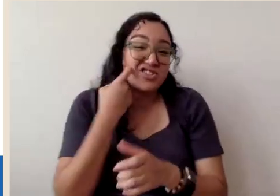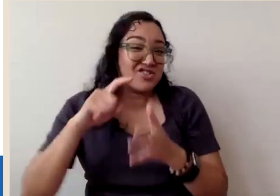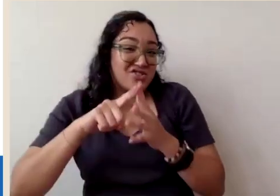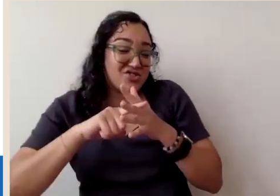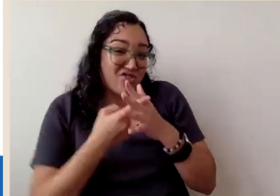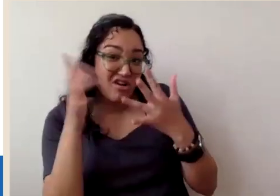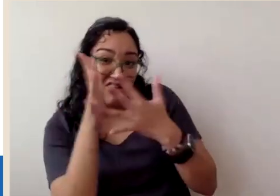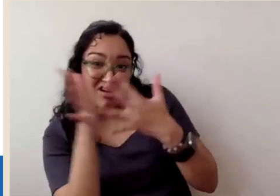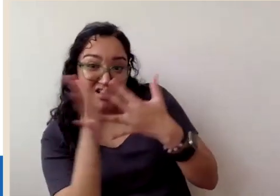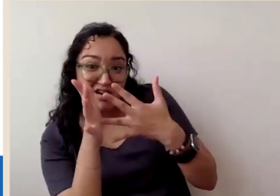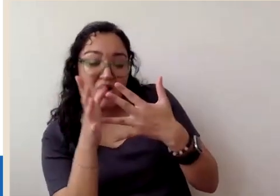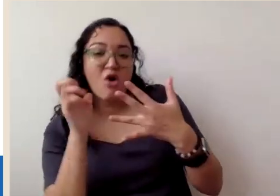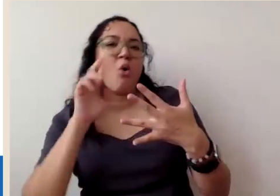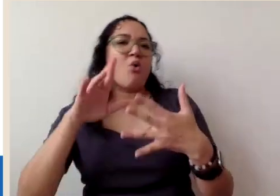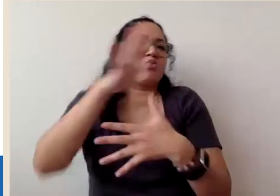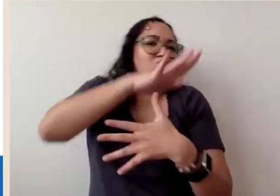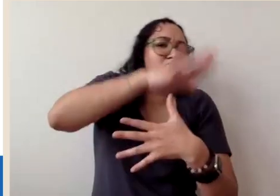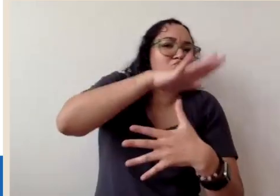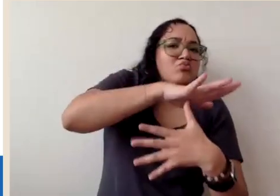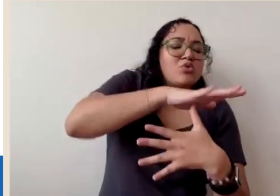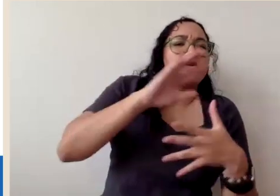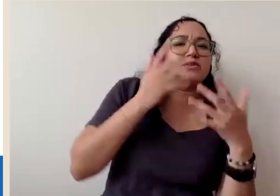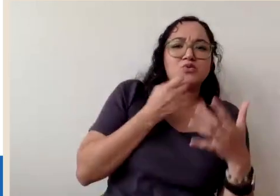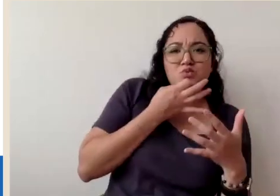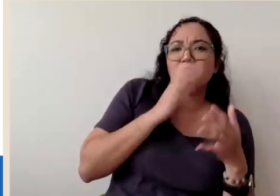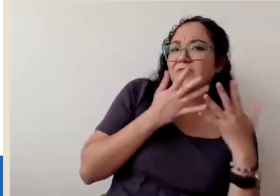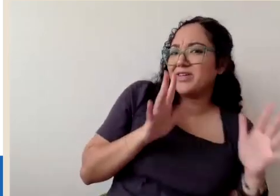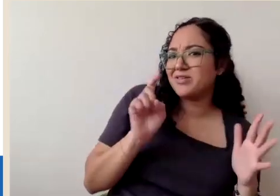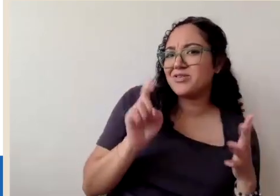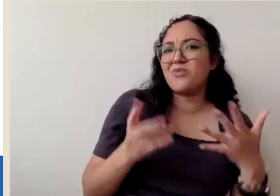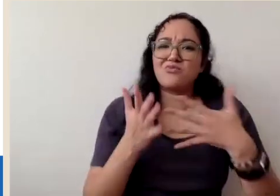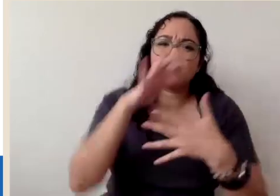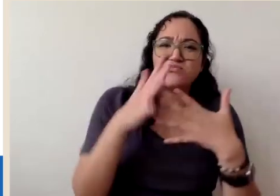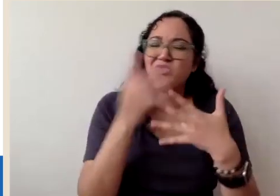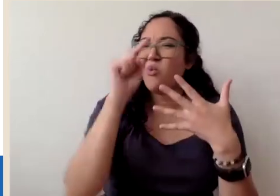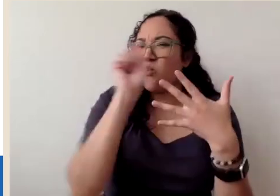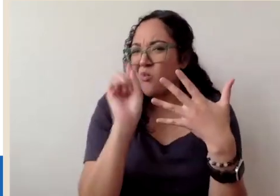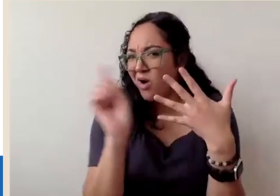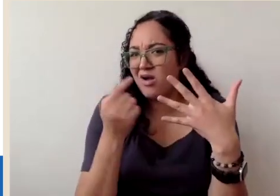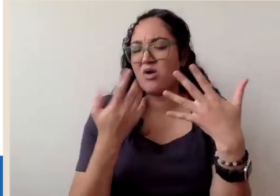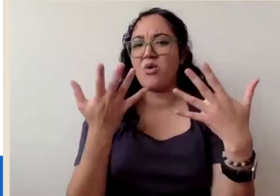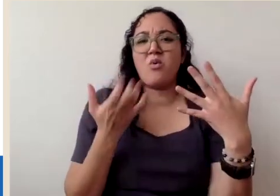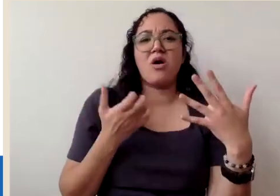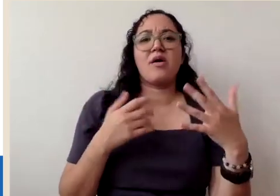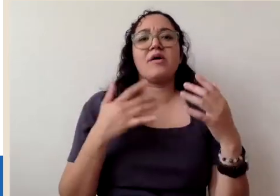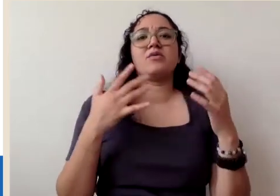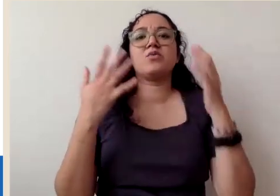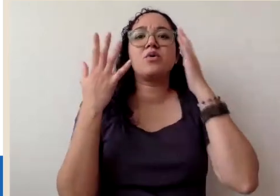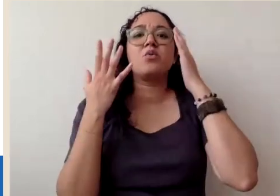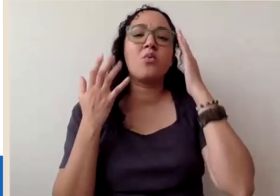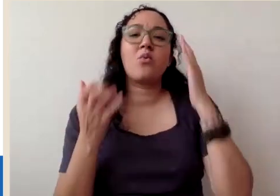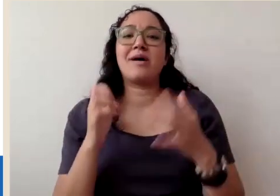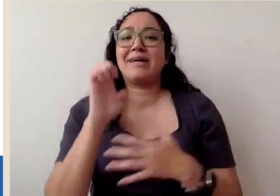being freshmen, students that are just about to finish, being seniors? What level of students do we want to target? Do we want to target students that are